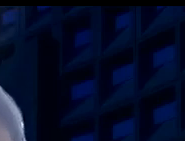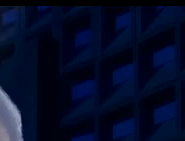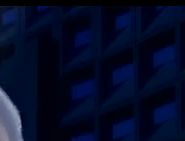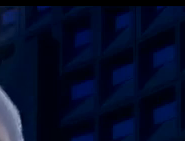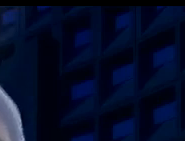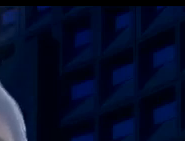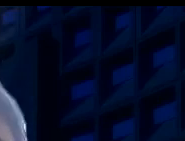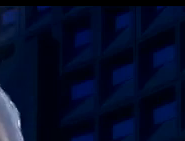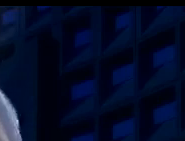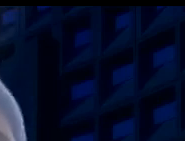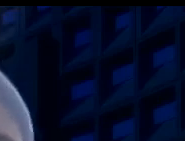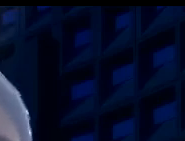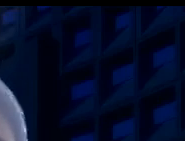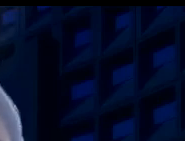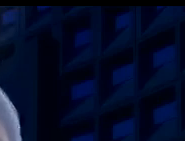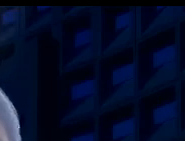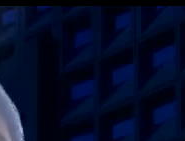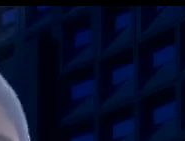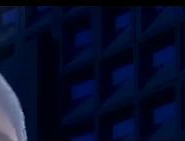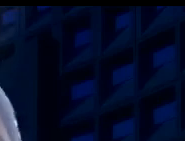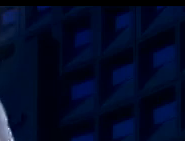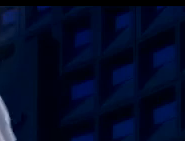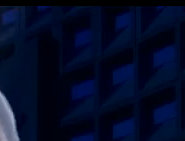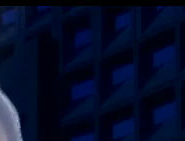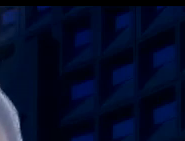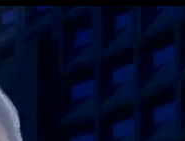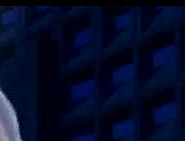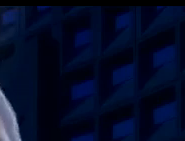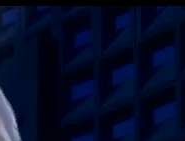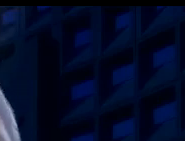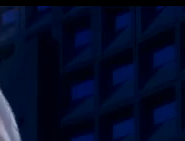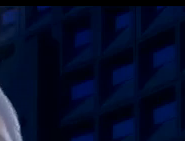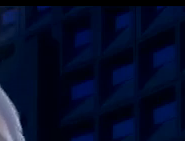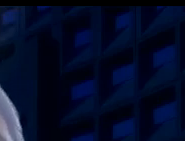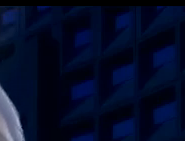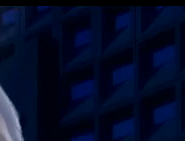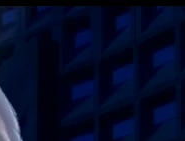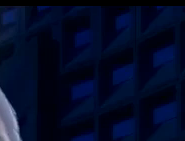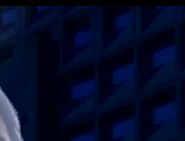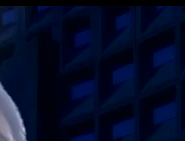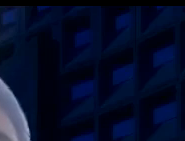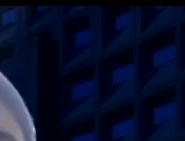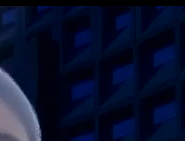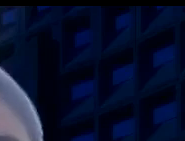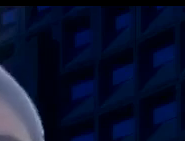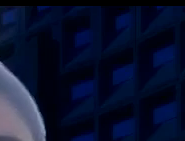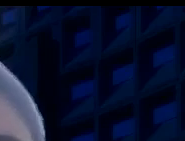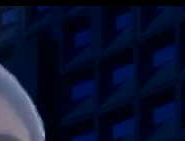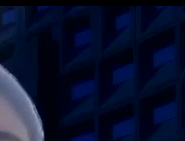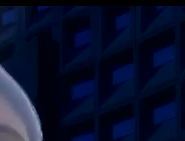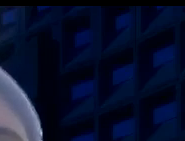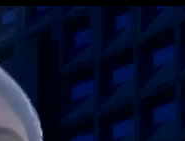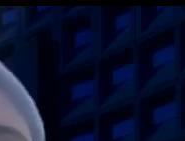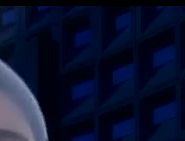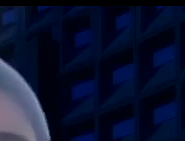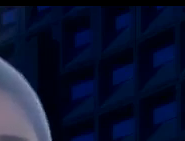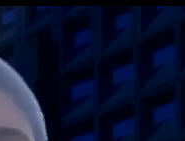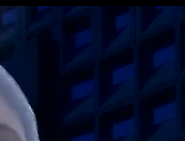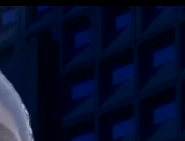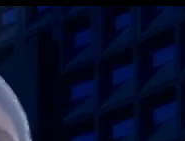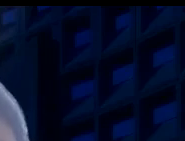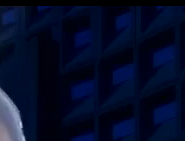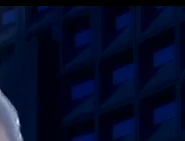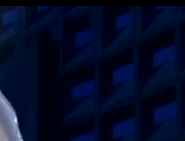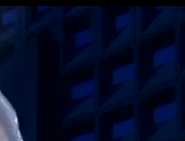meth. Anyone who has watched Breaking Bad, you will recognize that meth users are often